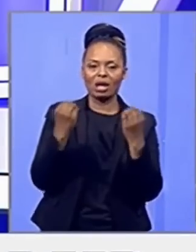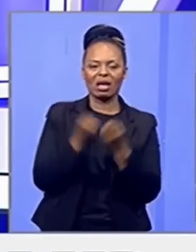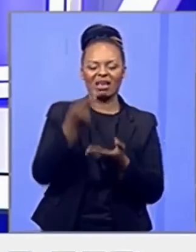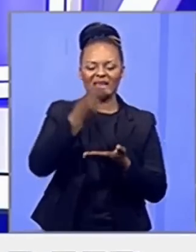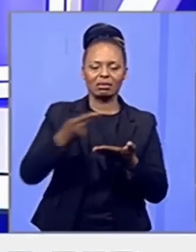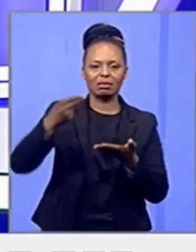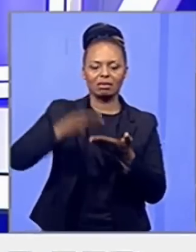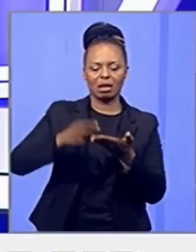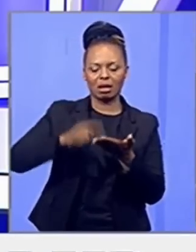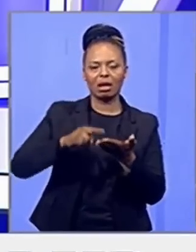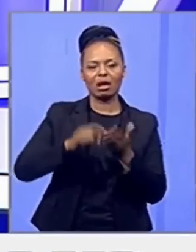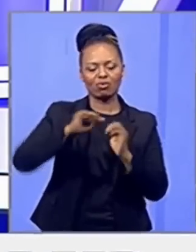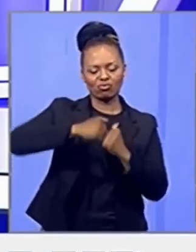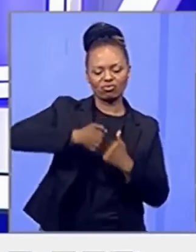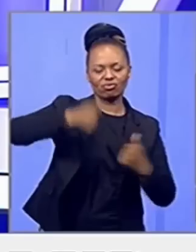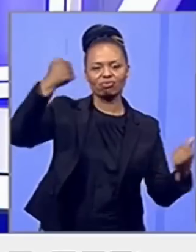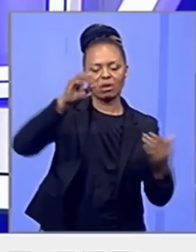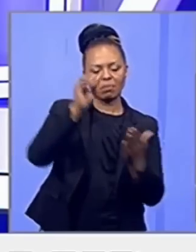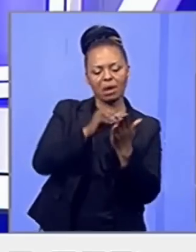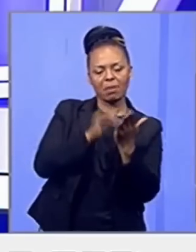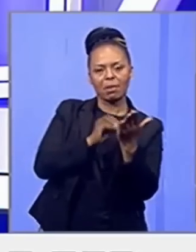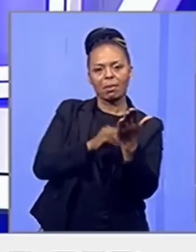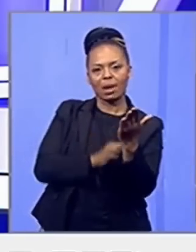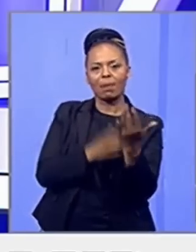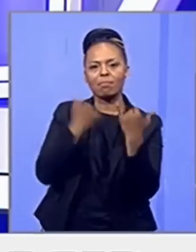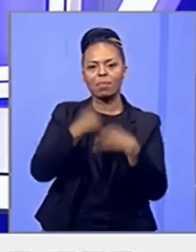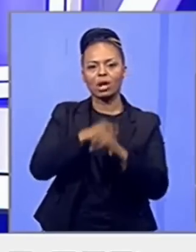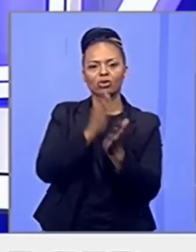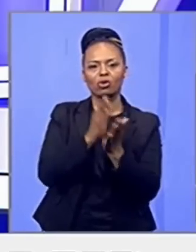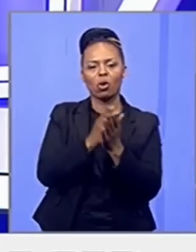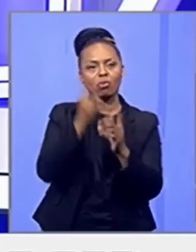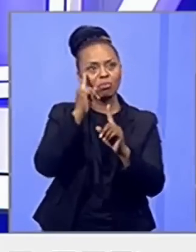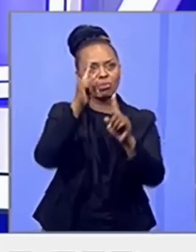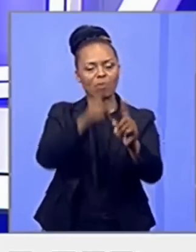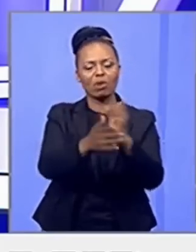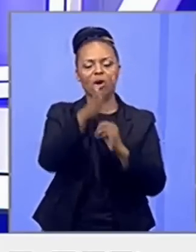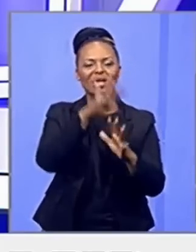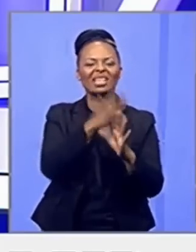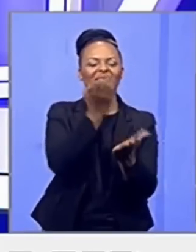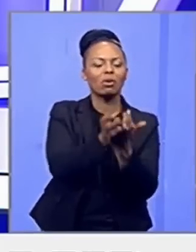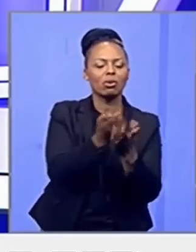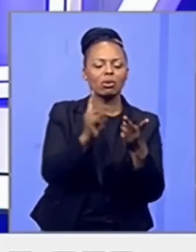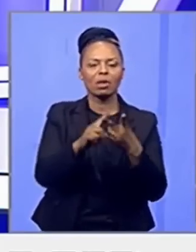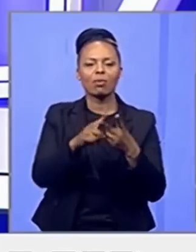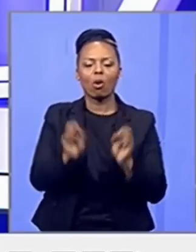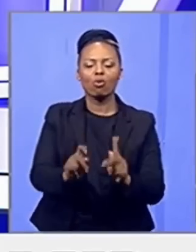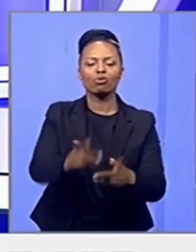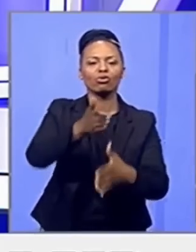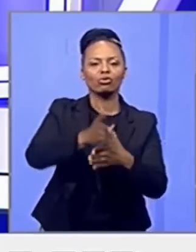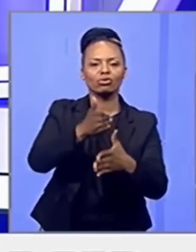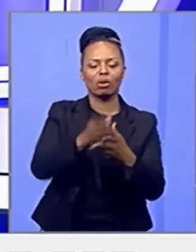sa melao le dipeelano seo se akaretšago kgolo ya ikonomi, tlholego ya mešomo, go